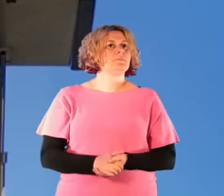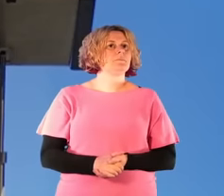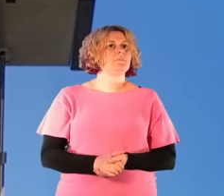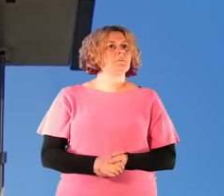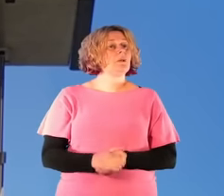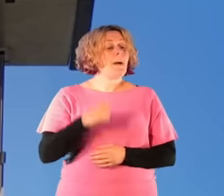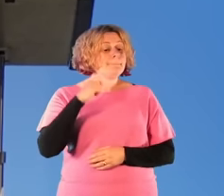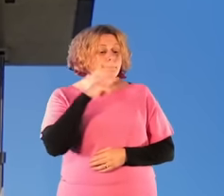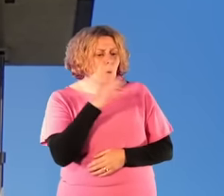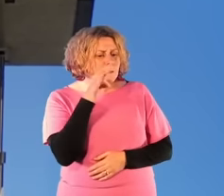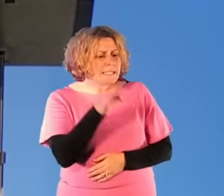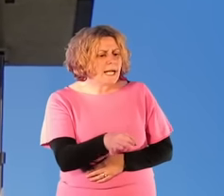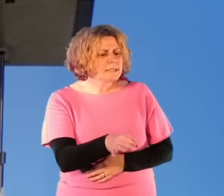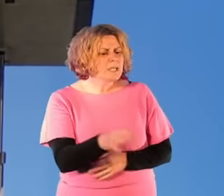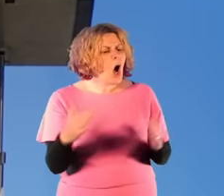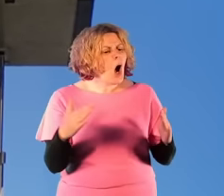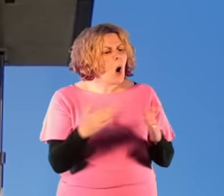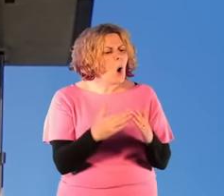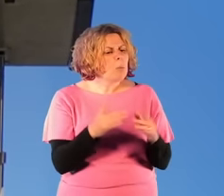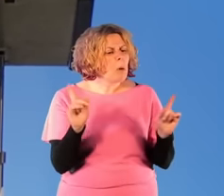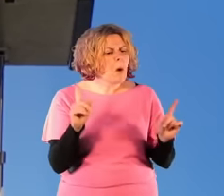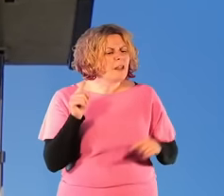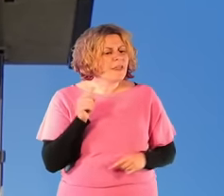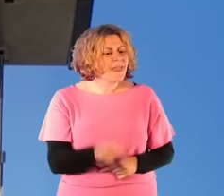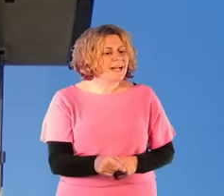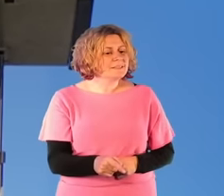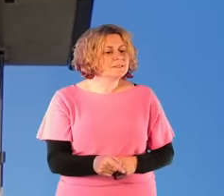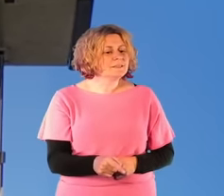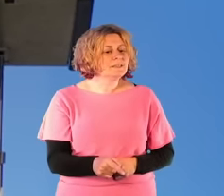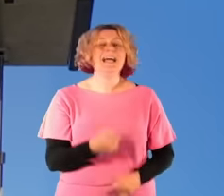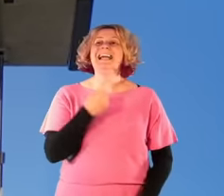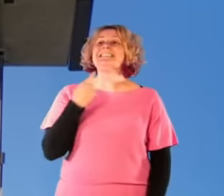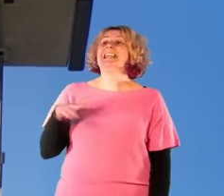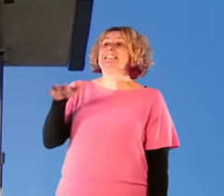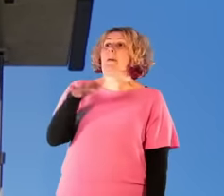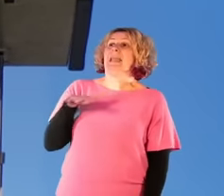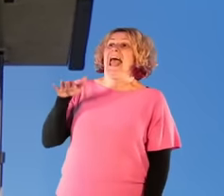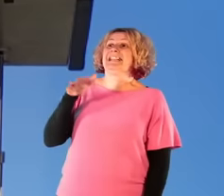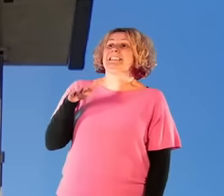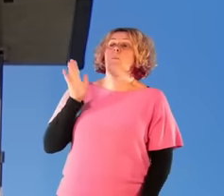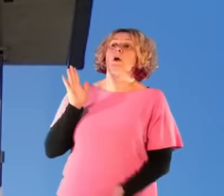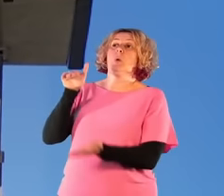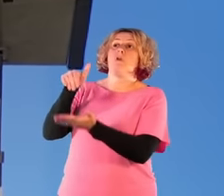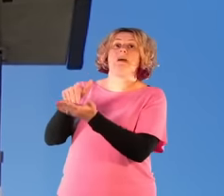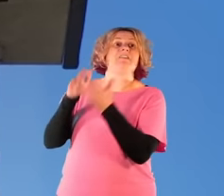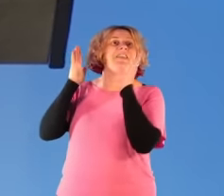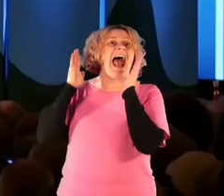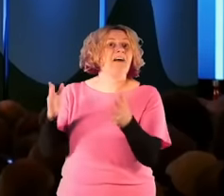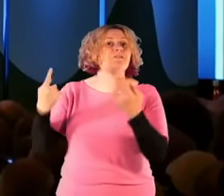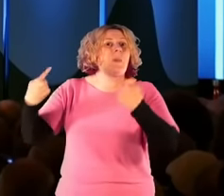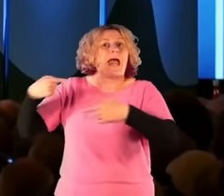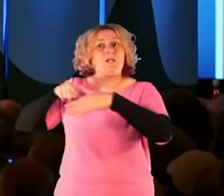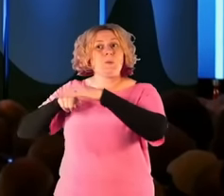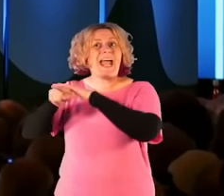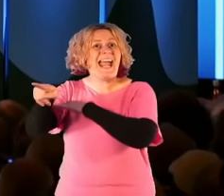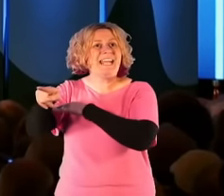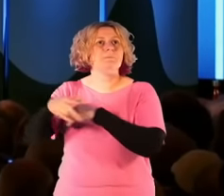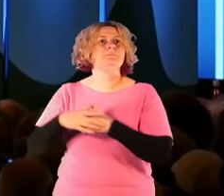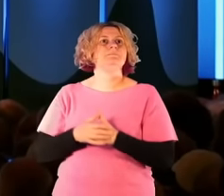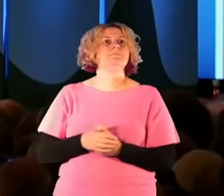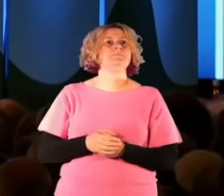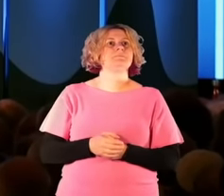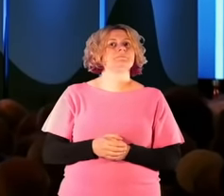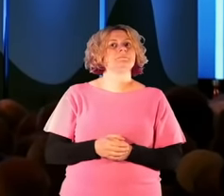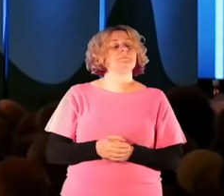place when you get there, they've got to let you in. My wife and I have just retired